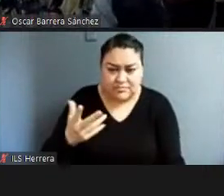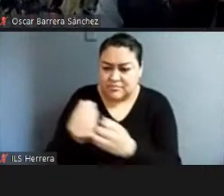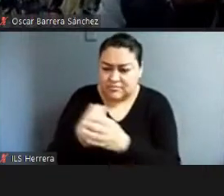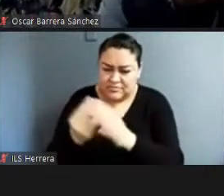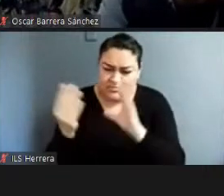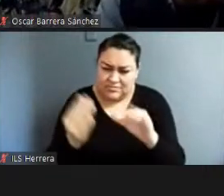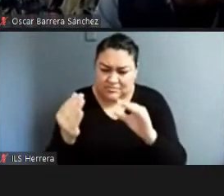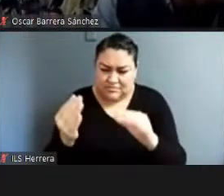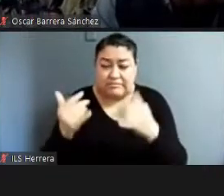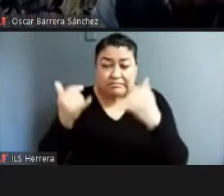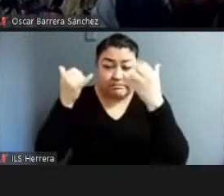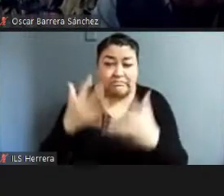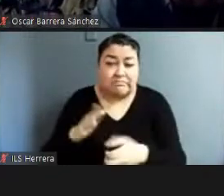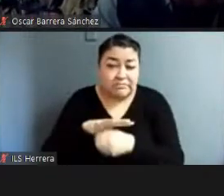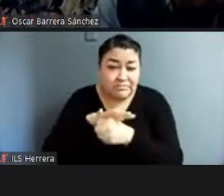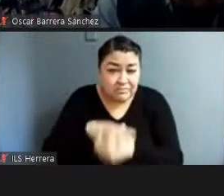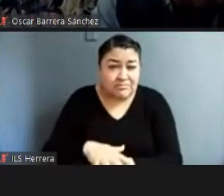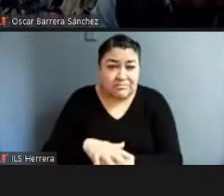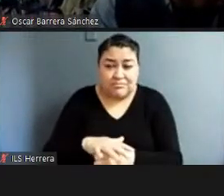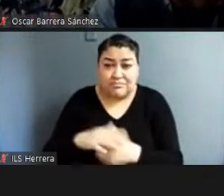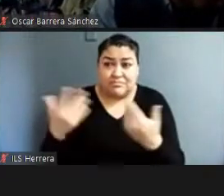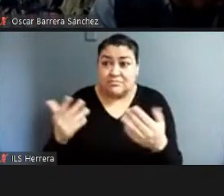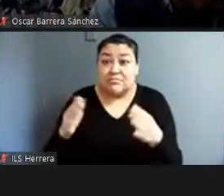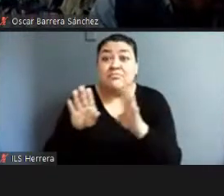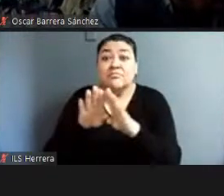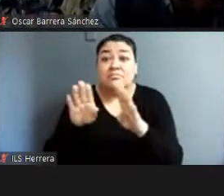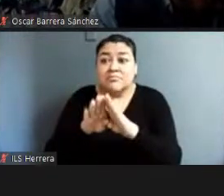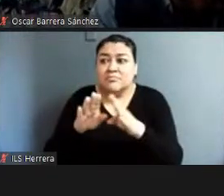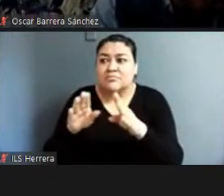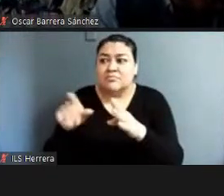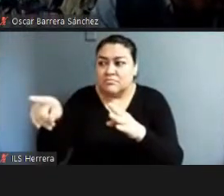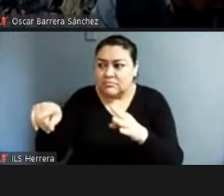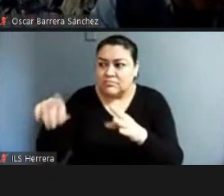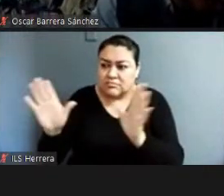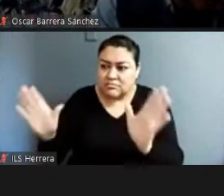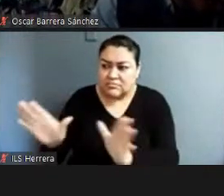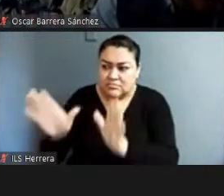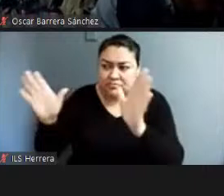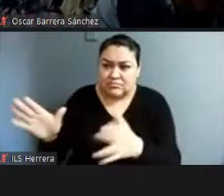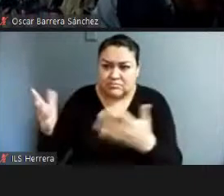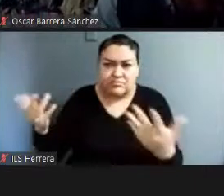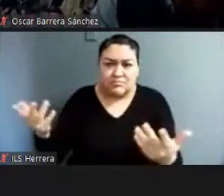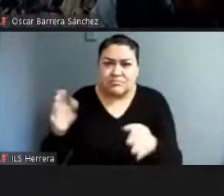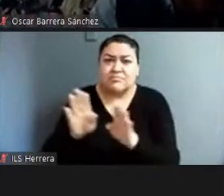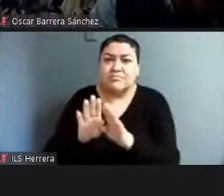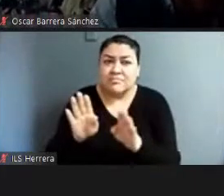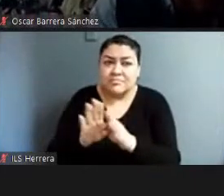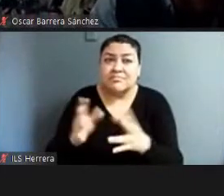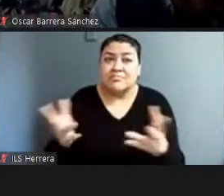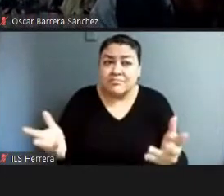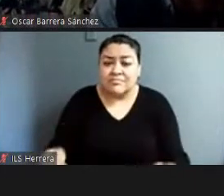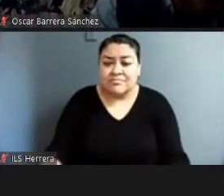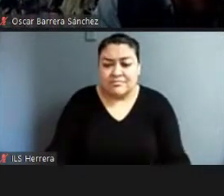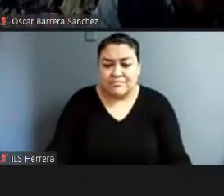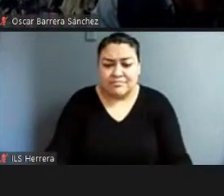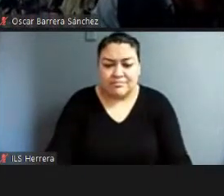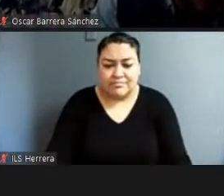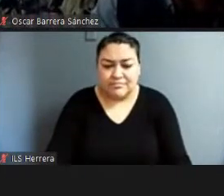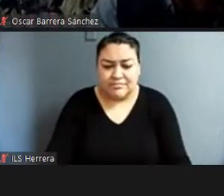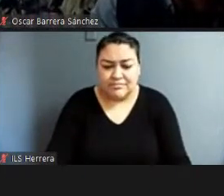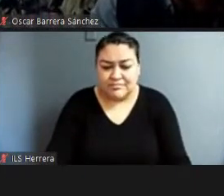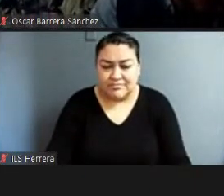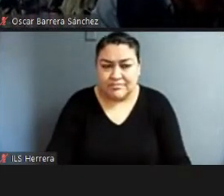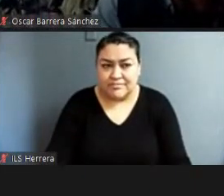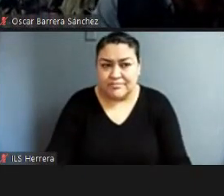is this something we struggle with? And I suppose the answer quickly is a big yes. I don't know, Ravi, whether you want to sort of start off with that and then I can add